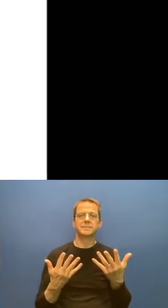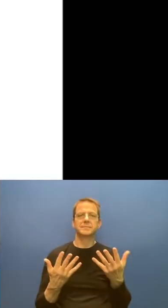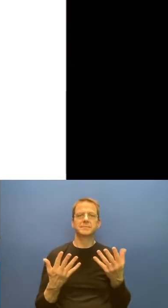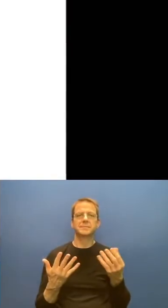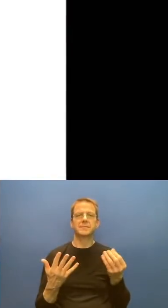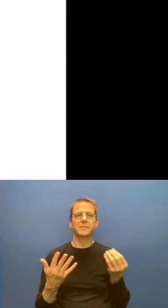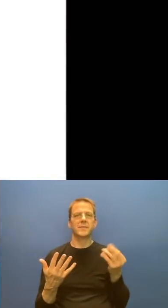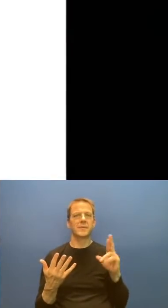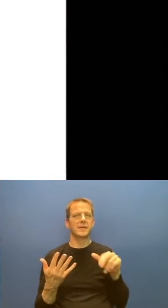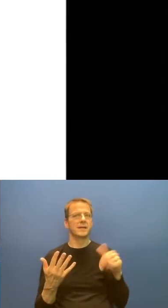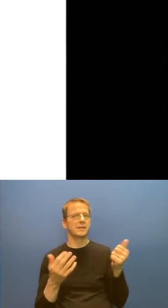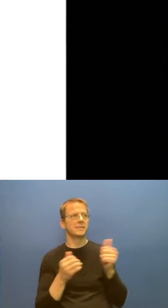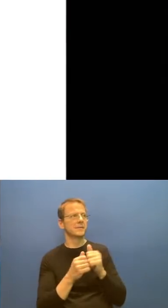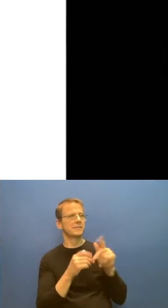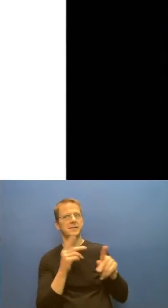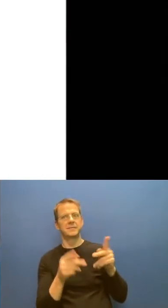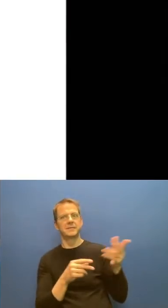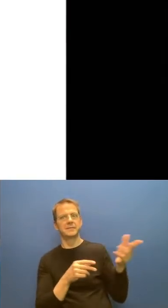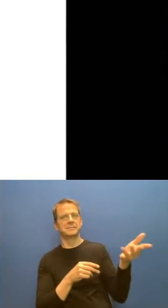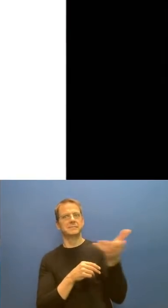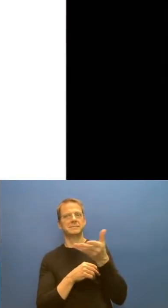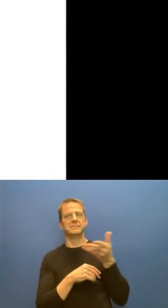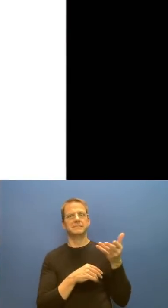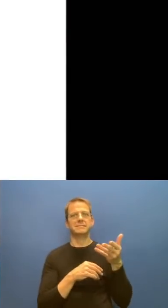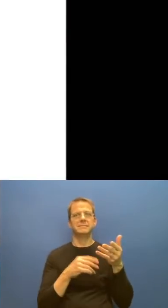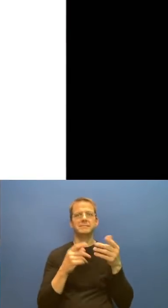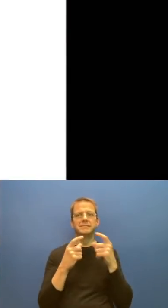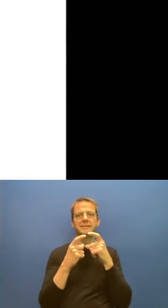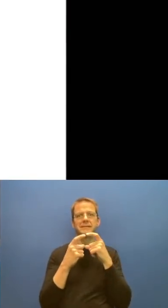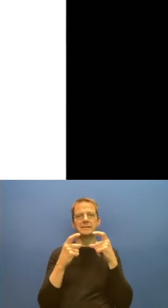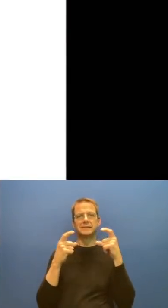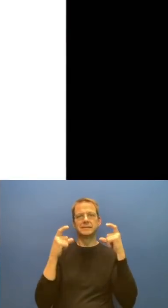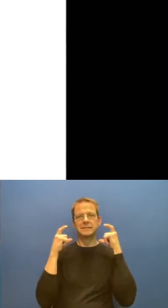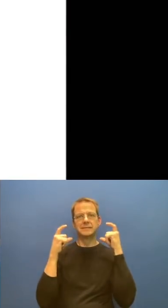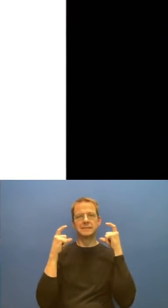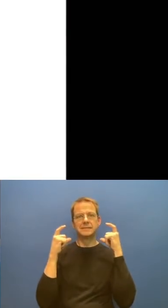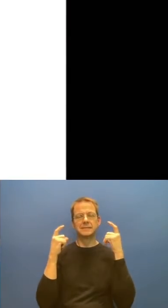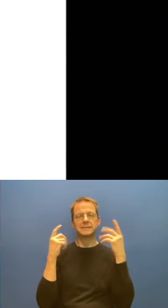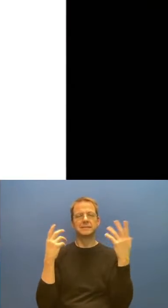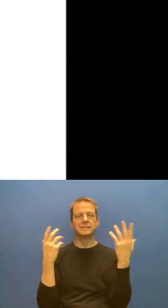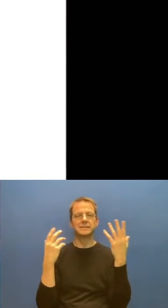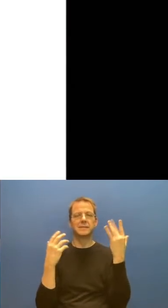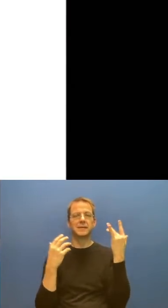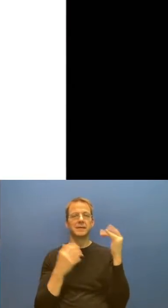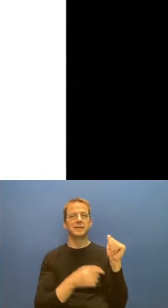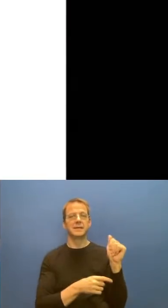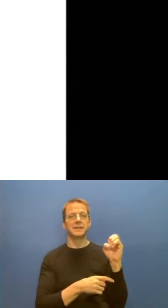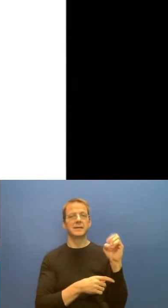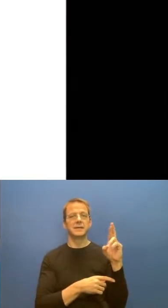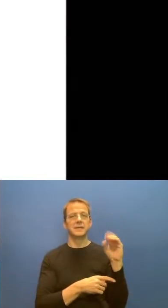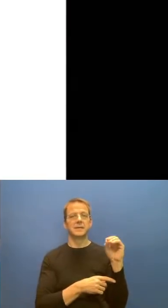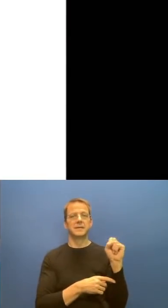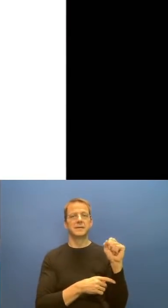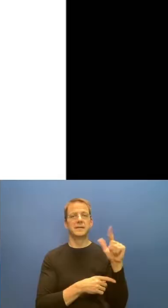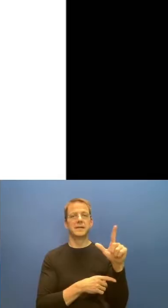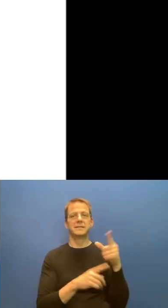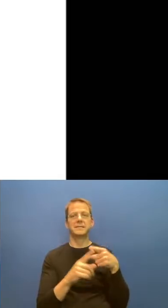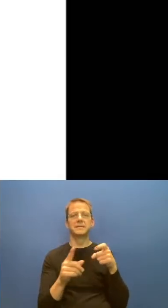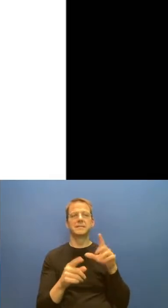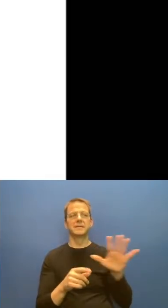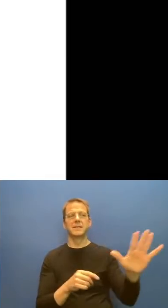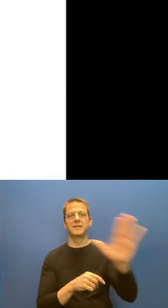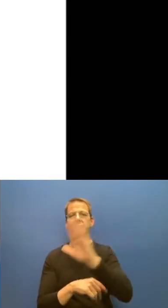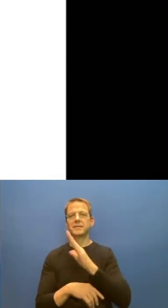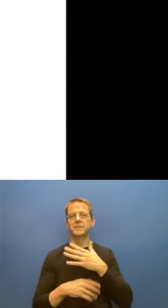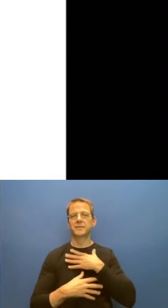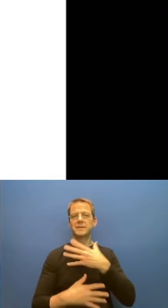aerosols that carry the virus. Also, we should vaccinate as soon as possible. We are eligible for the